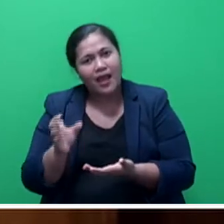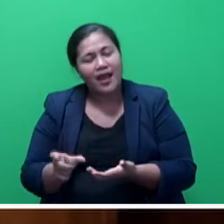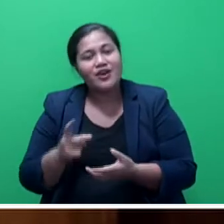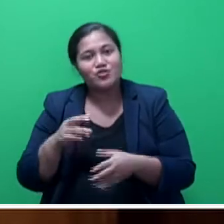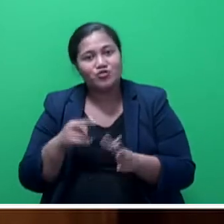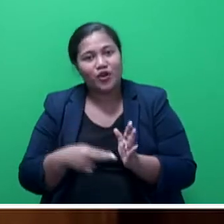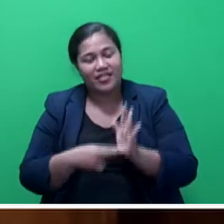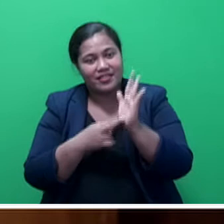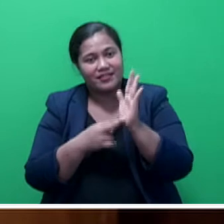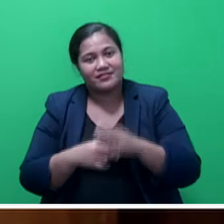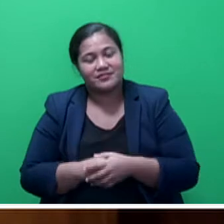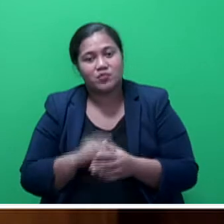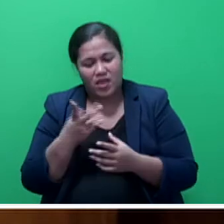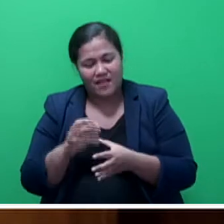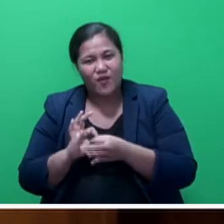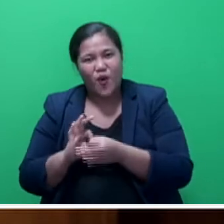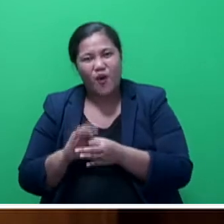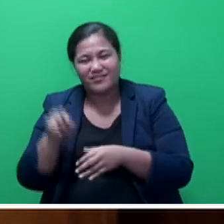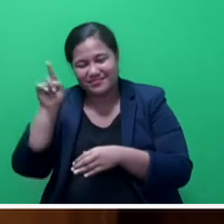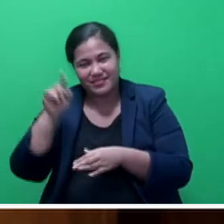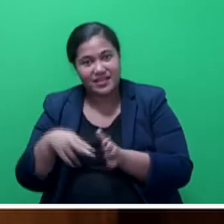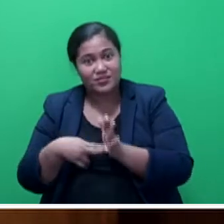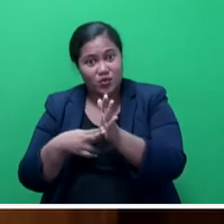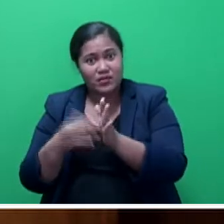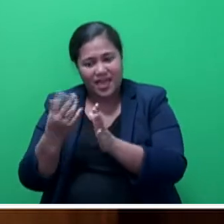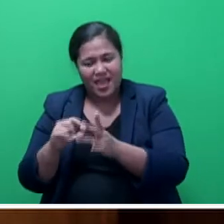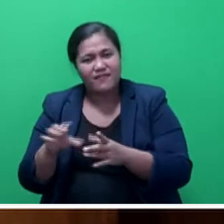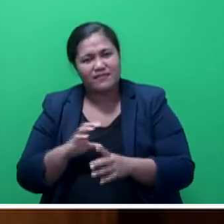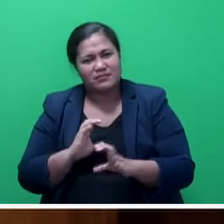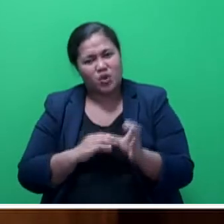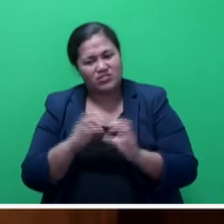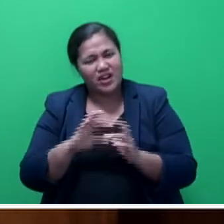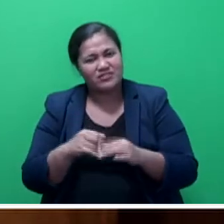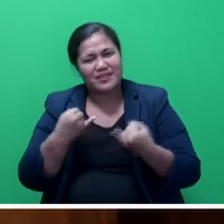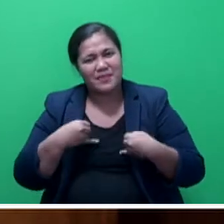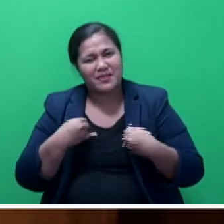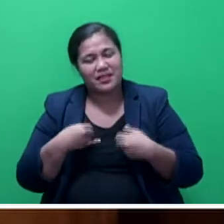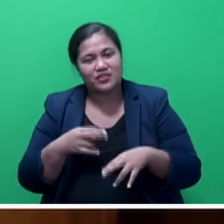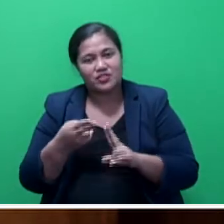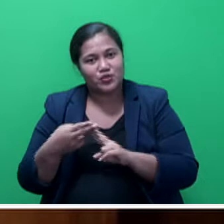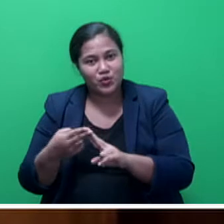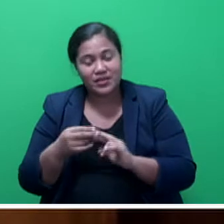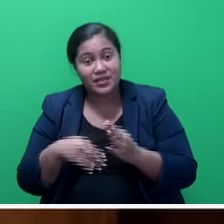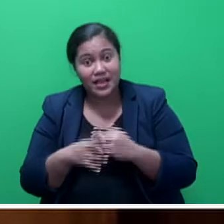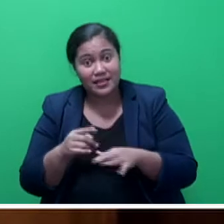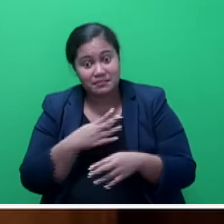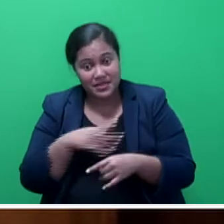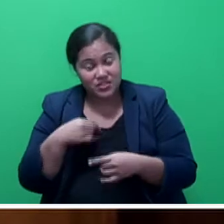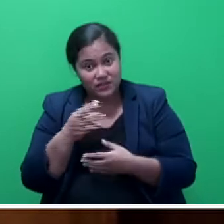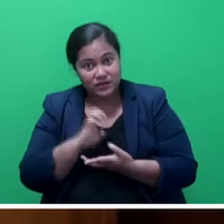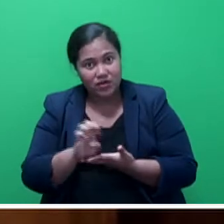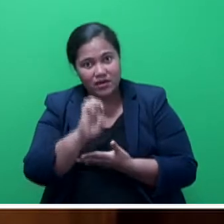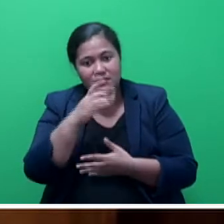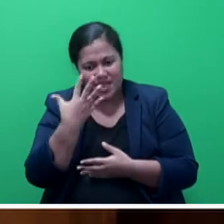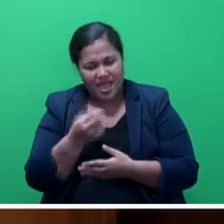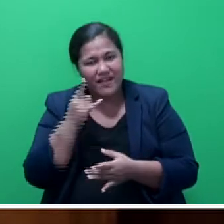Ministry's own offices based in North, and of course the construction implementation unit of the Ministry of Economy. And we've identified 59